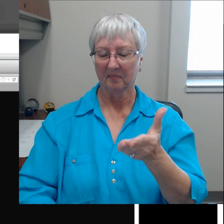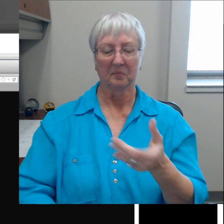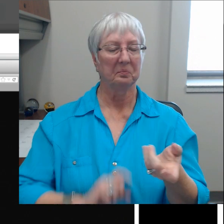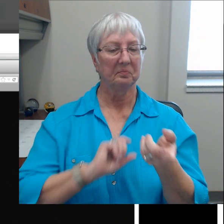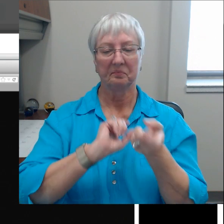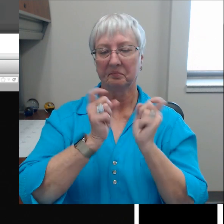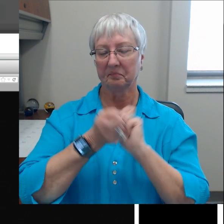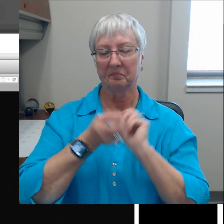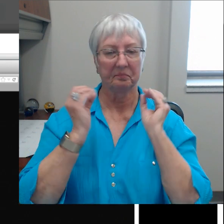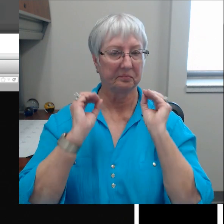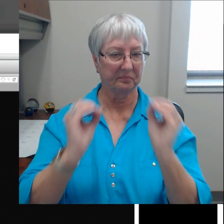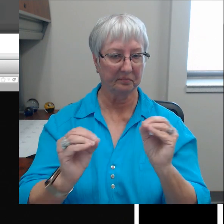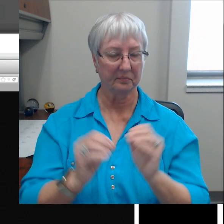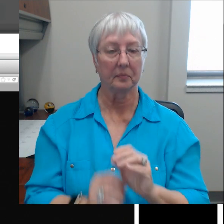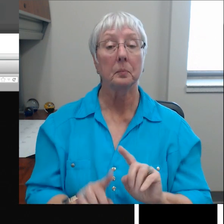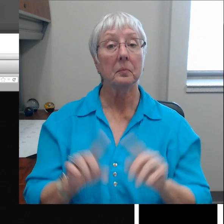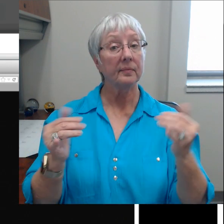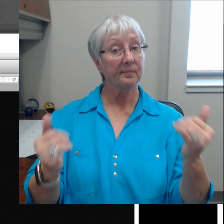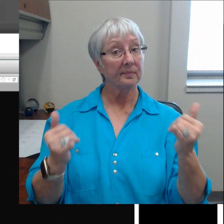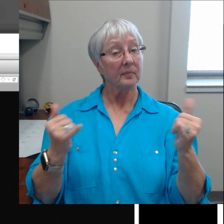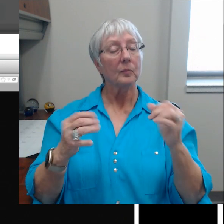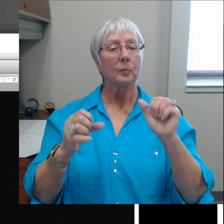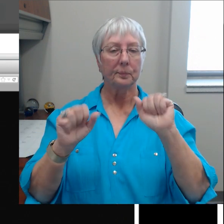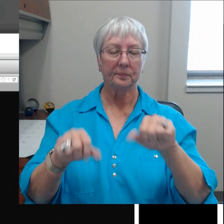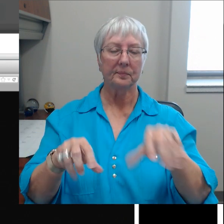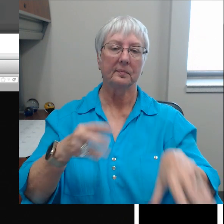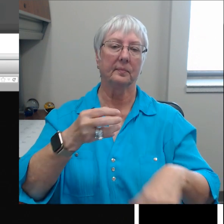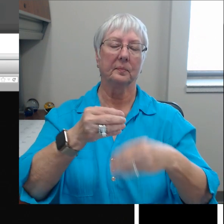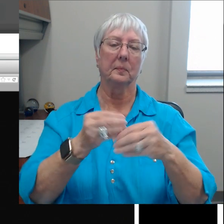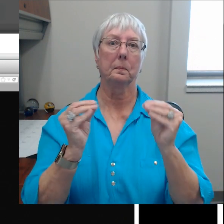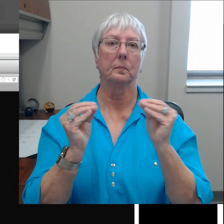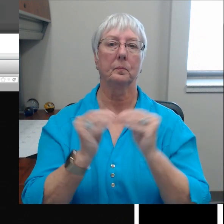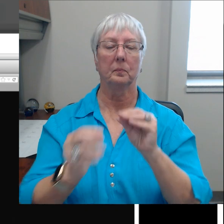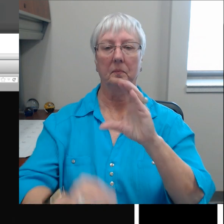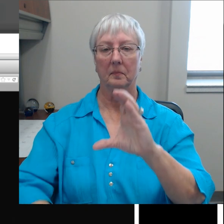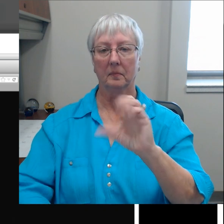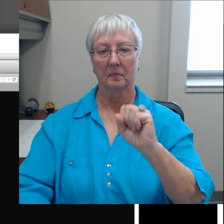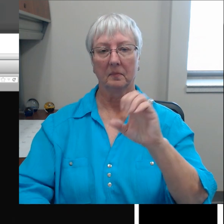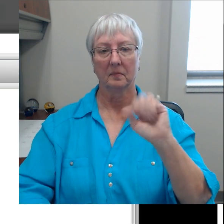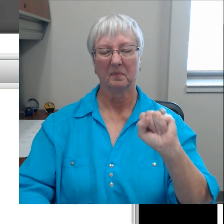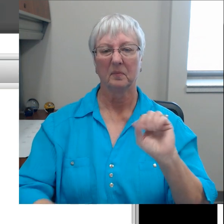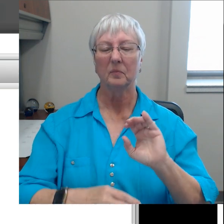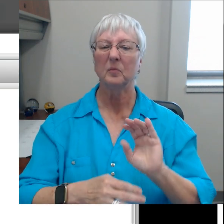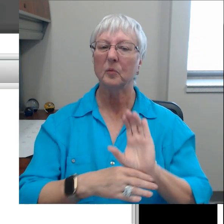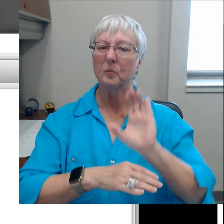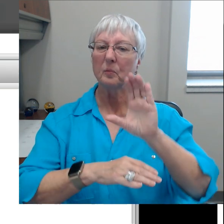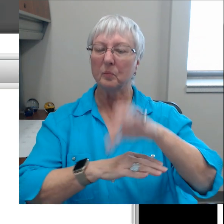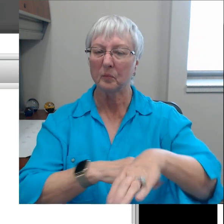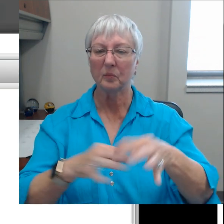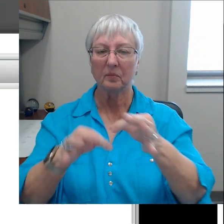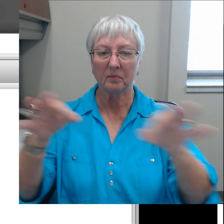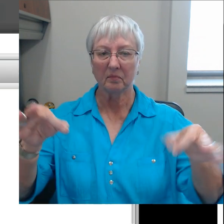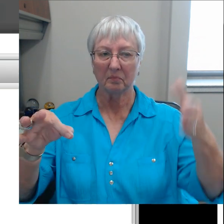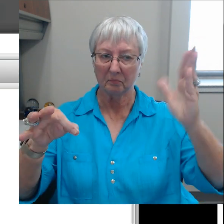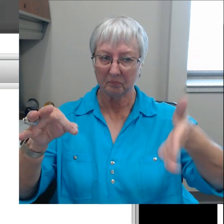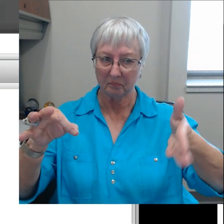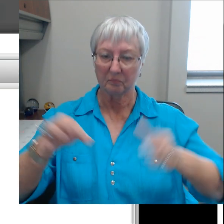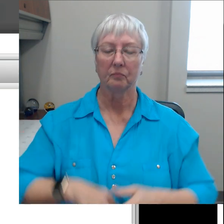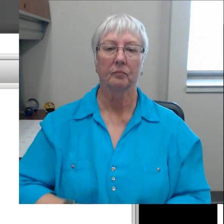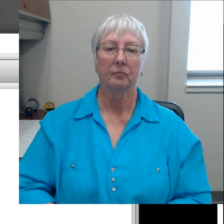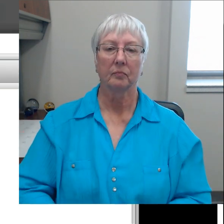we have these hooks in place, we can add some additional CSS to force a line break where we want it. So let's head back to Coda and look at our